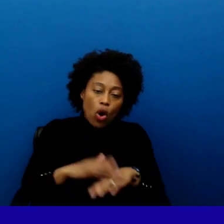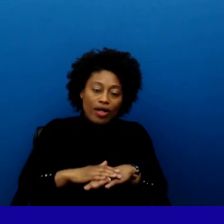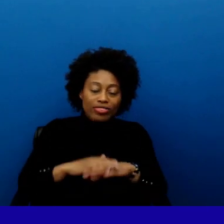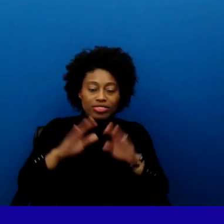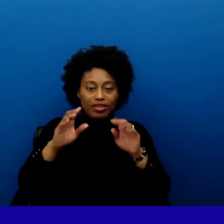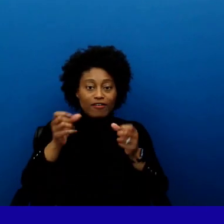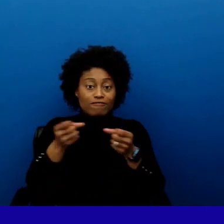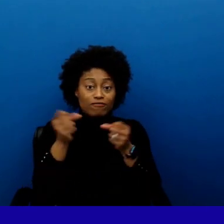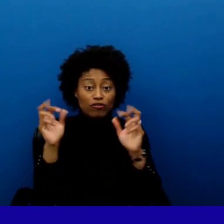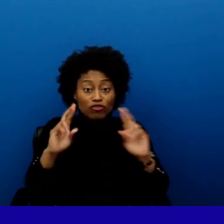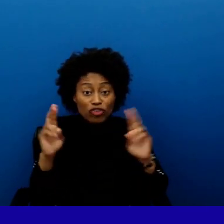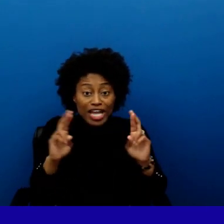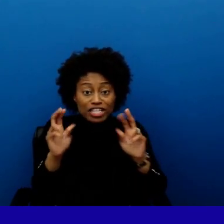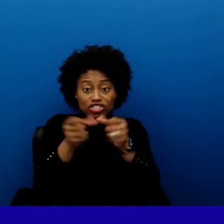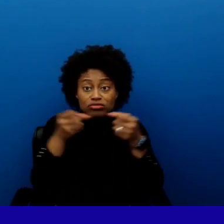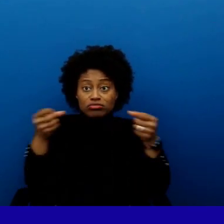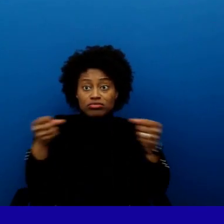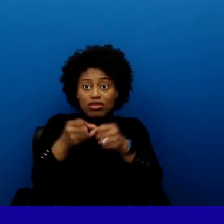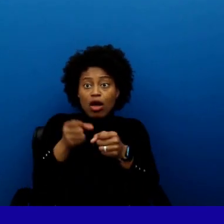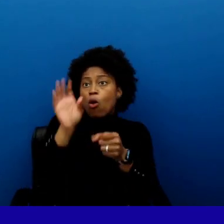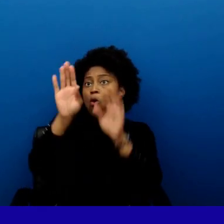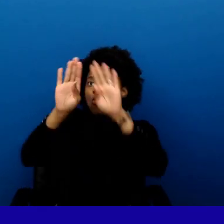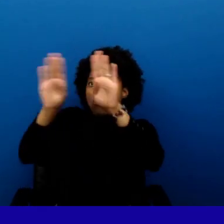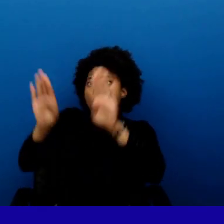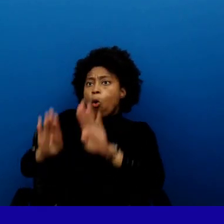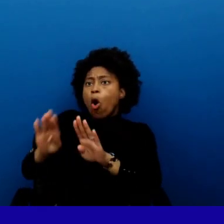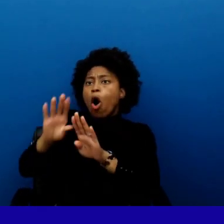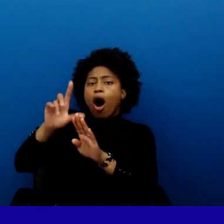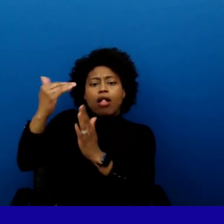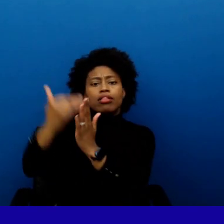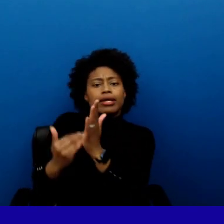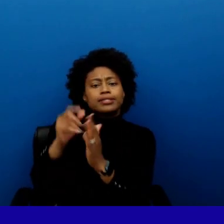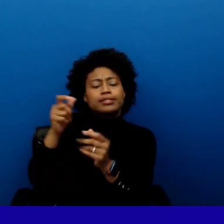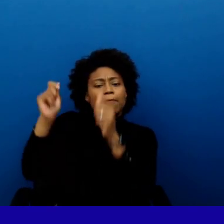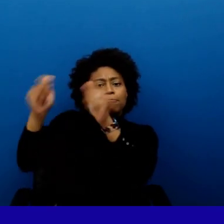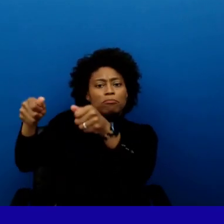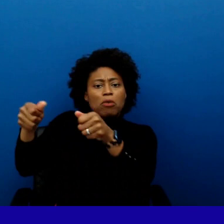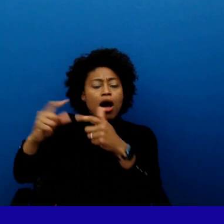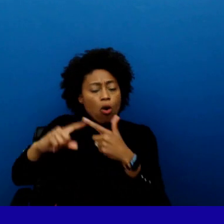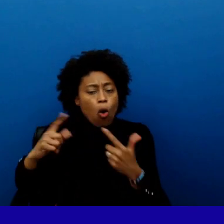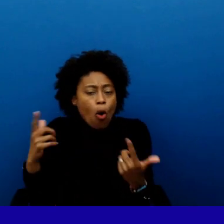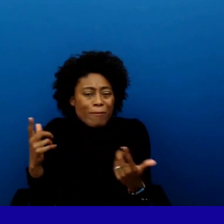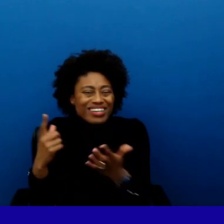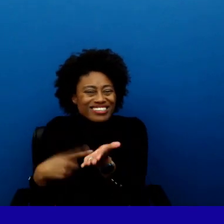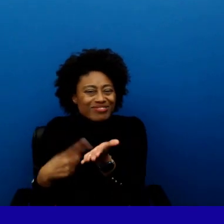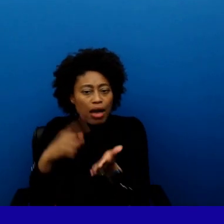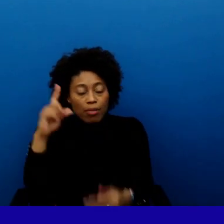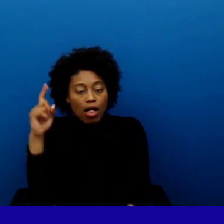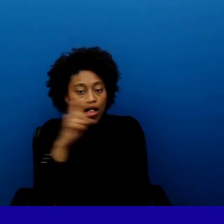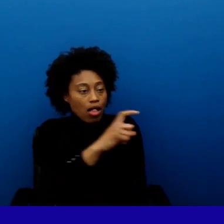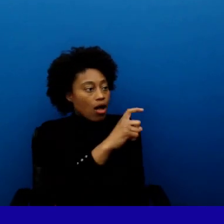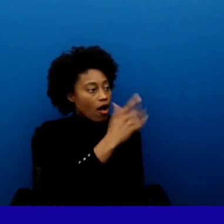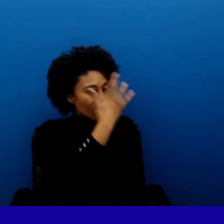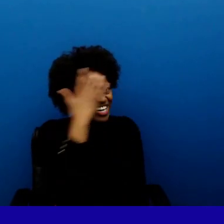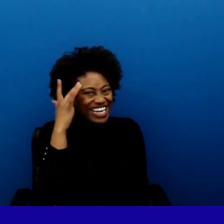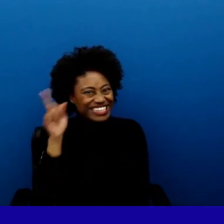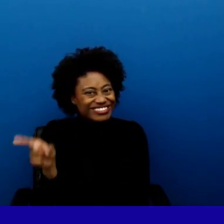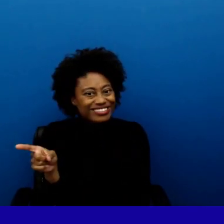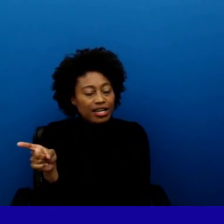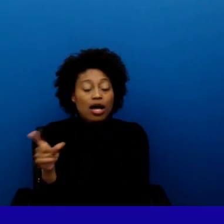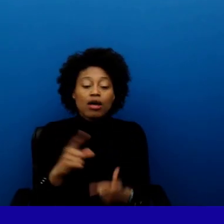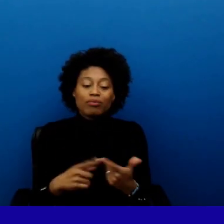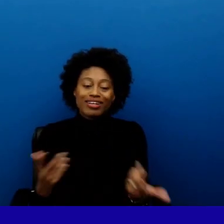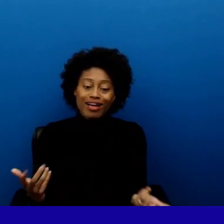on. Like we also have a shared list on the fridge, but stuff gets forgotten. I have a Yeah. rule that when you're down to two of something, you put it on the list.